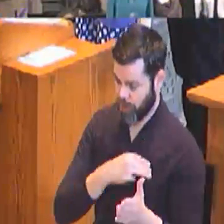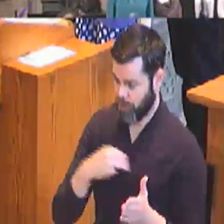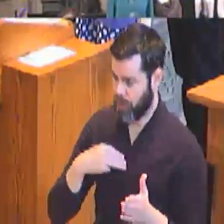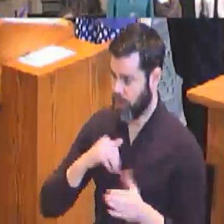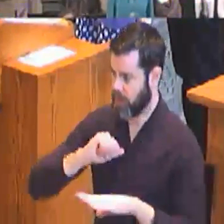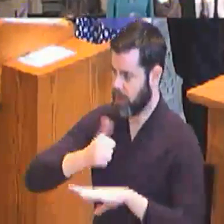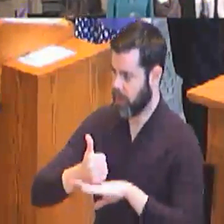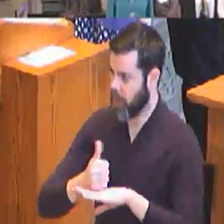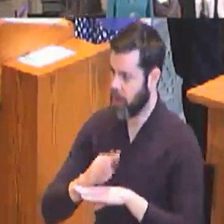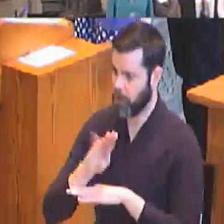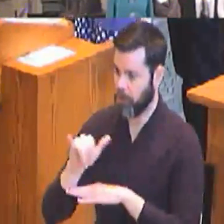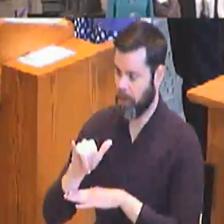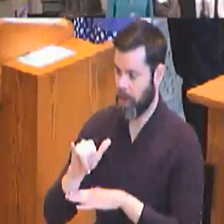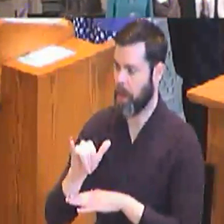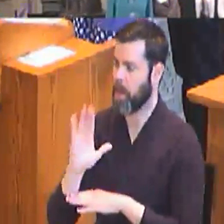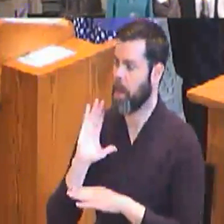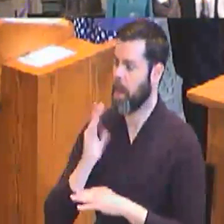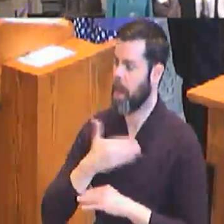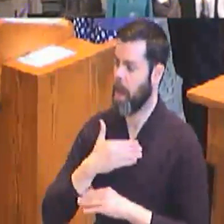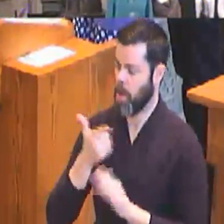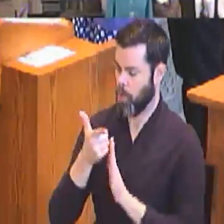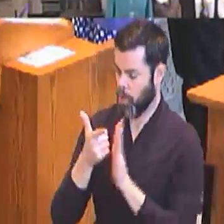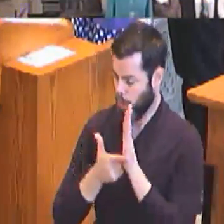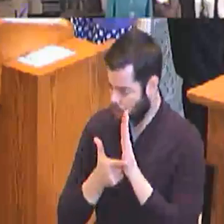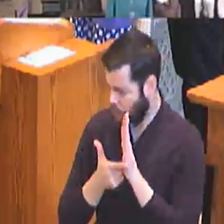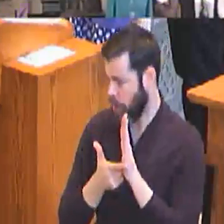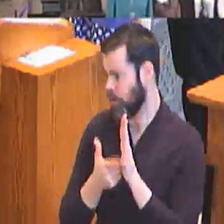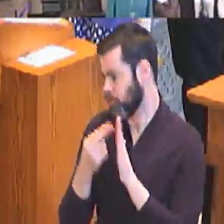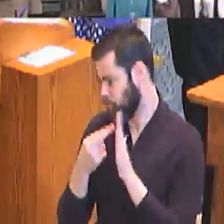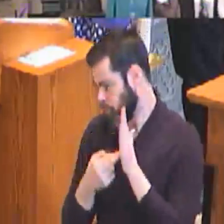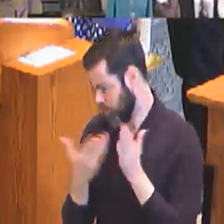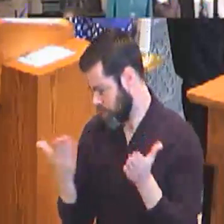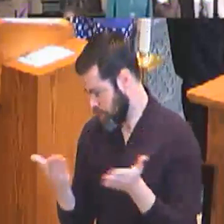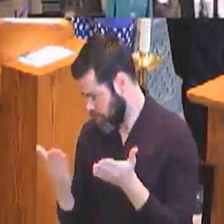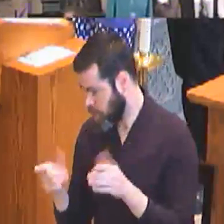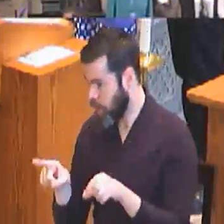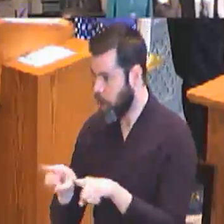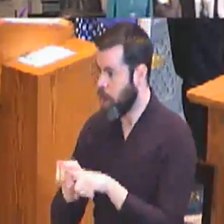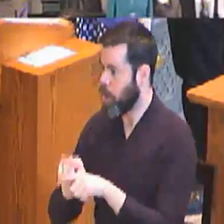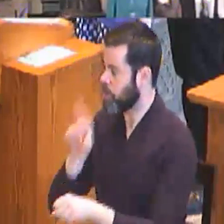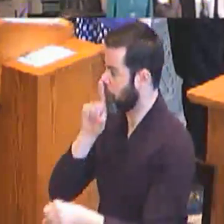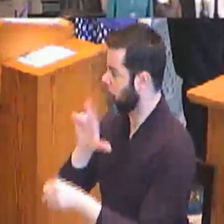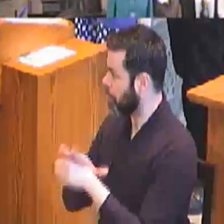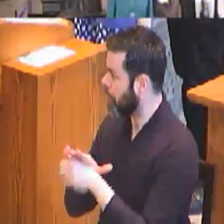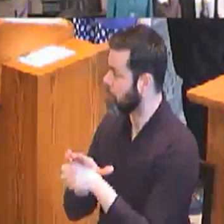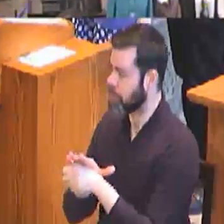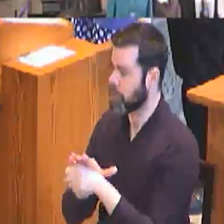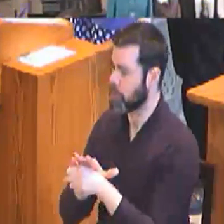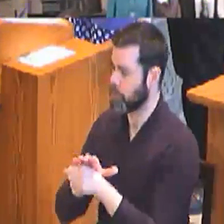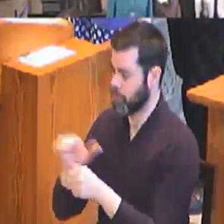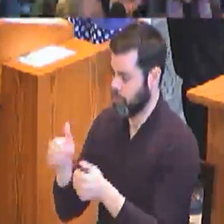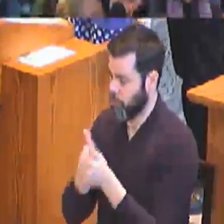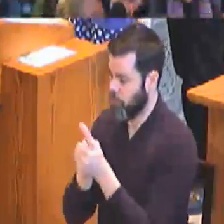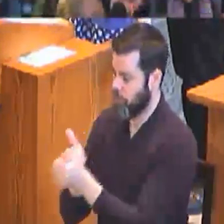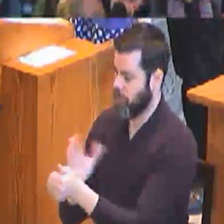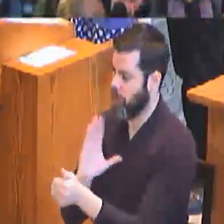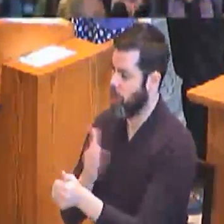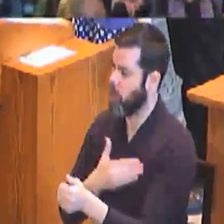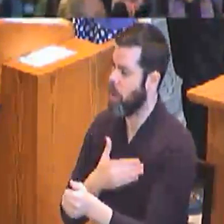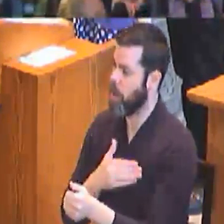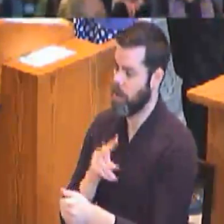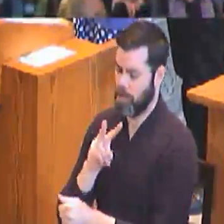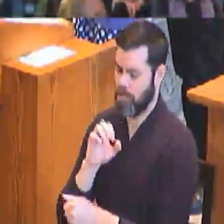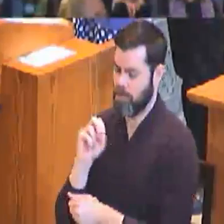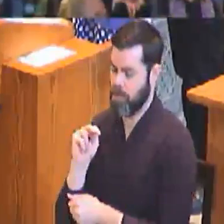outlined by our bylaws. They have also pledged their alignment with our vision and mission